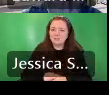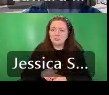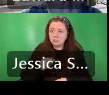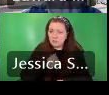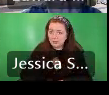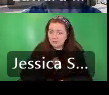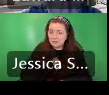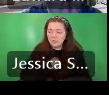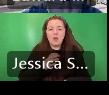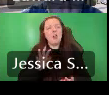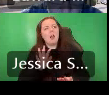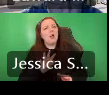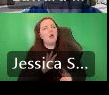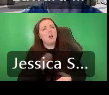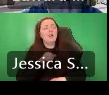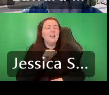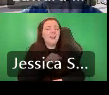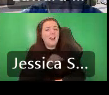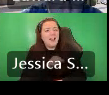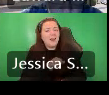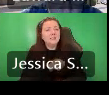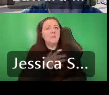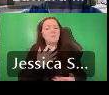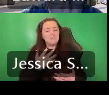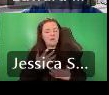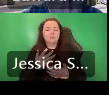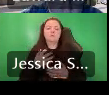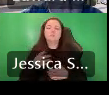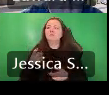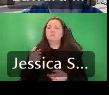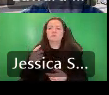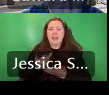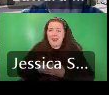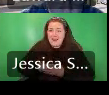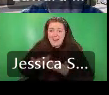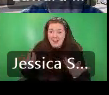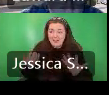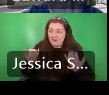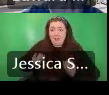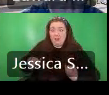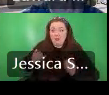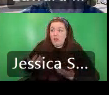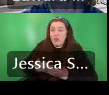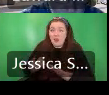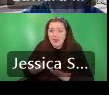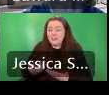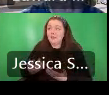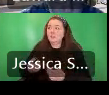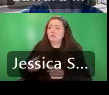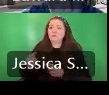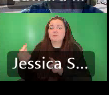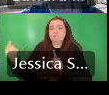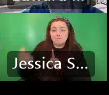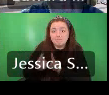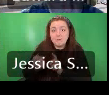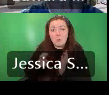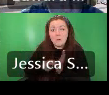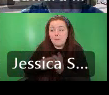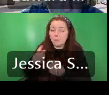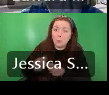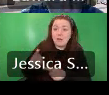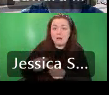people were seen sooner, say they were shortness of breath or whatever, and the whatever was wrong with them was picked up earlier, we wouldn't get to